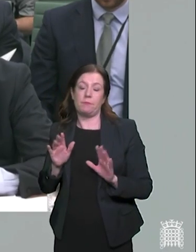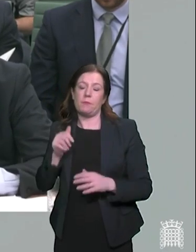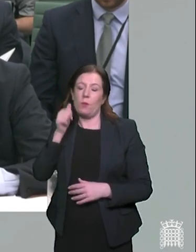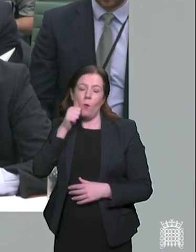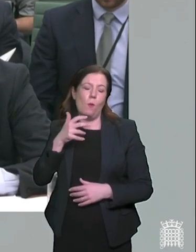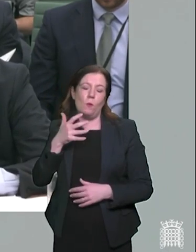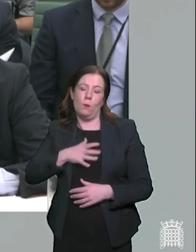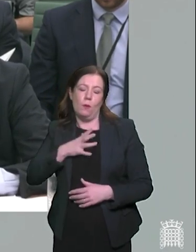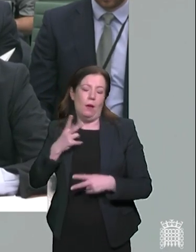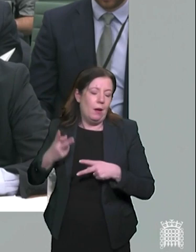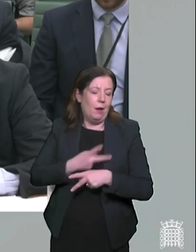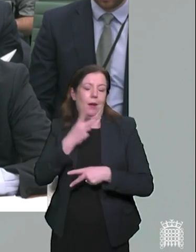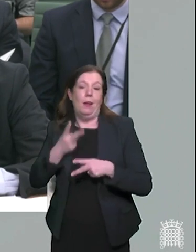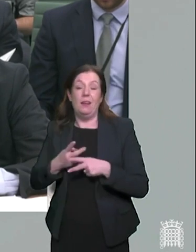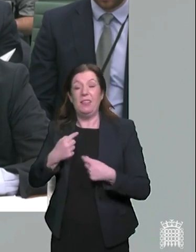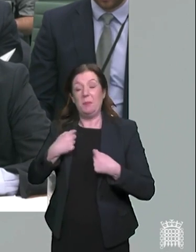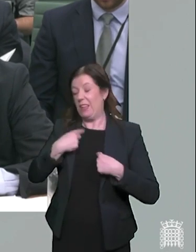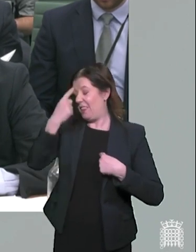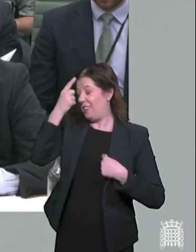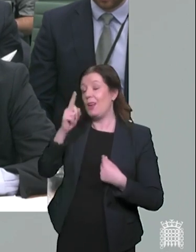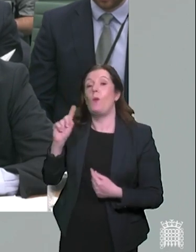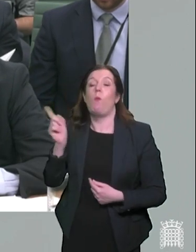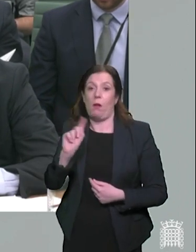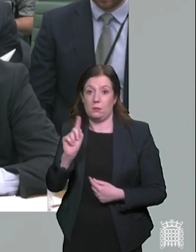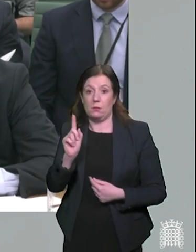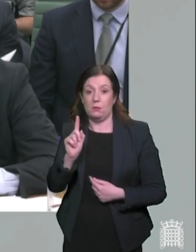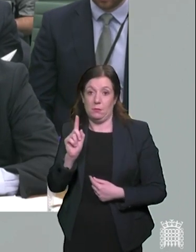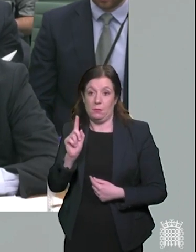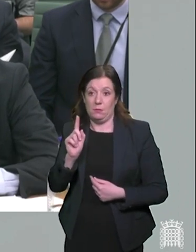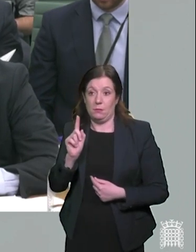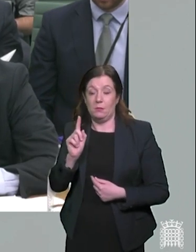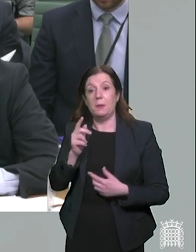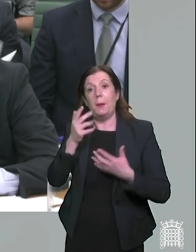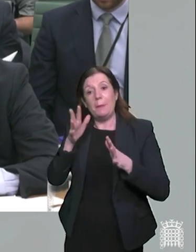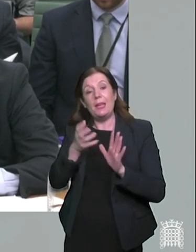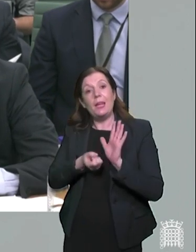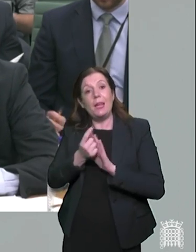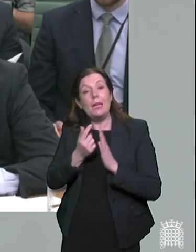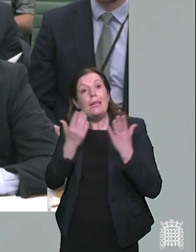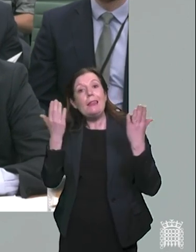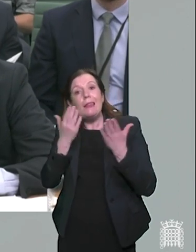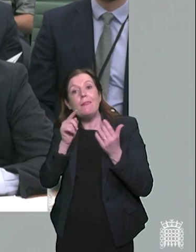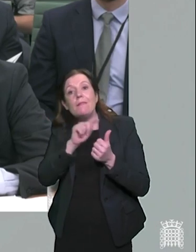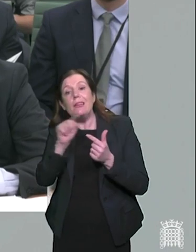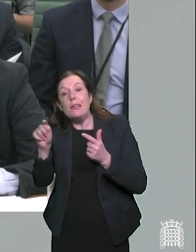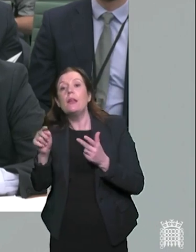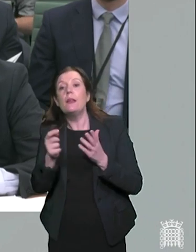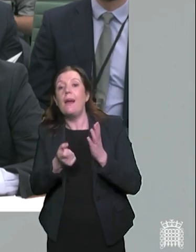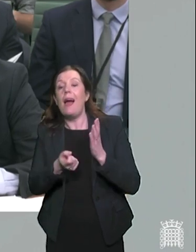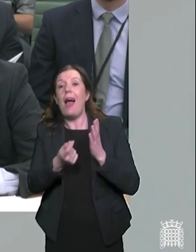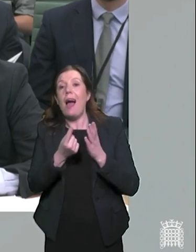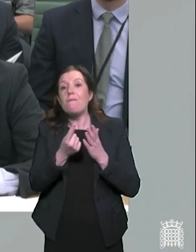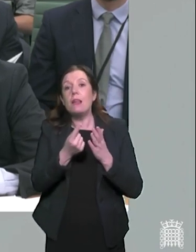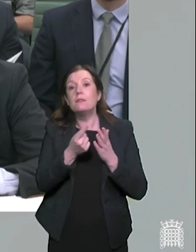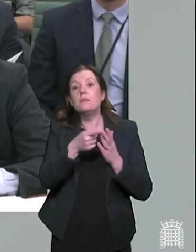over it again, we don't want to reinvestigate, but I think what happened basically was that on a few evenings, events did simply go